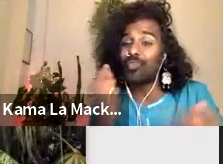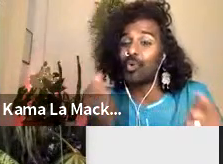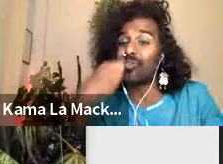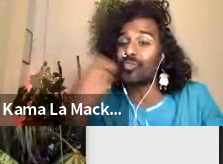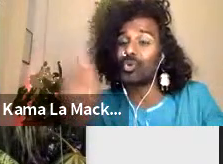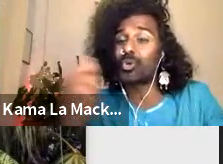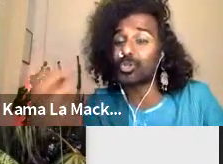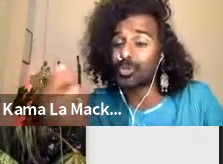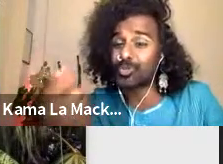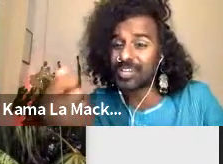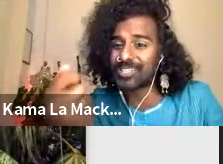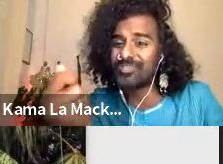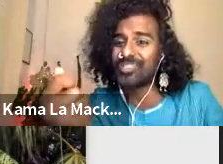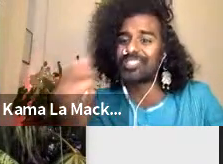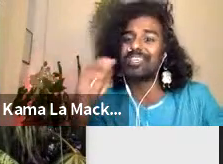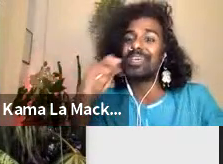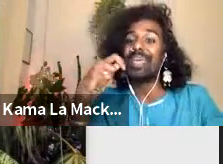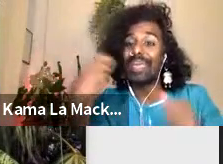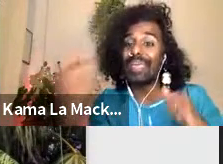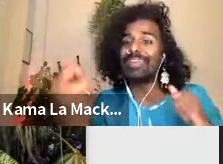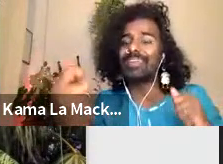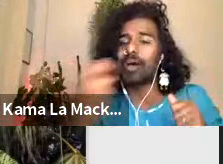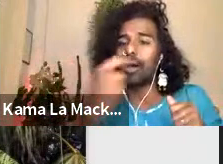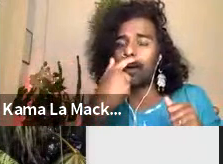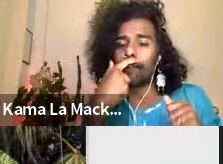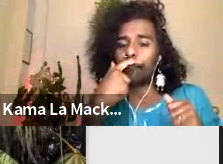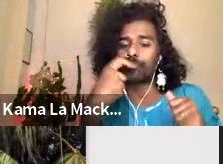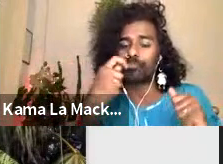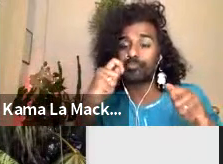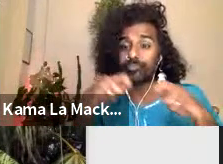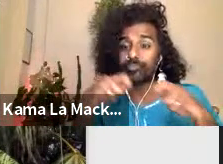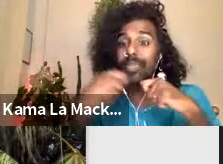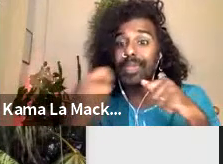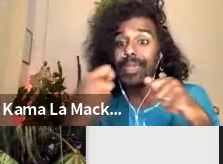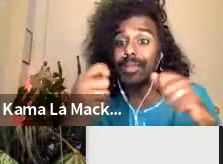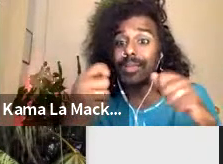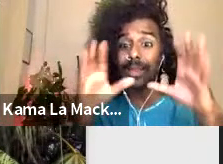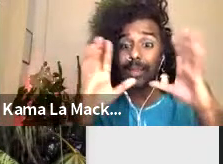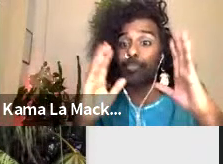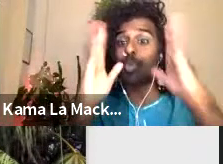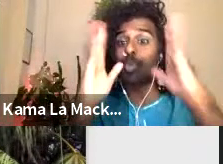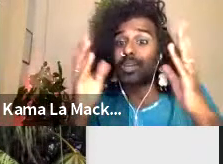any form of local subjectivity in